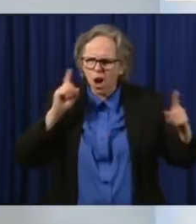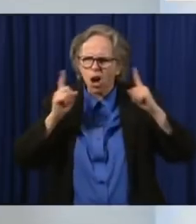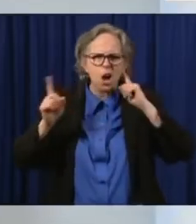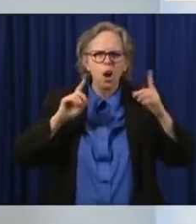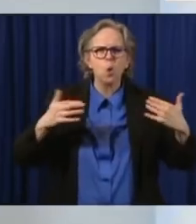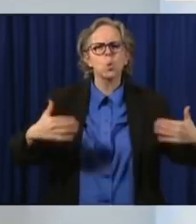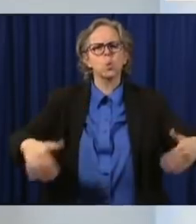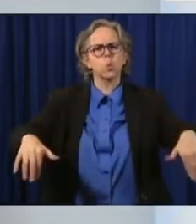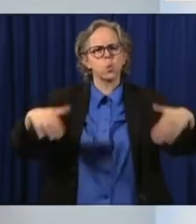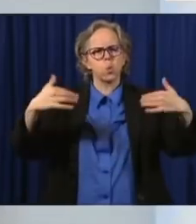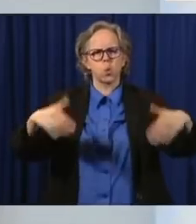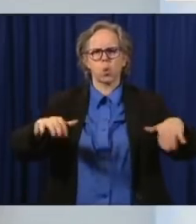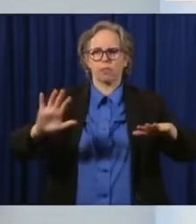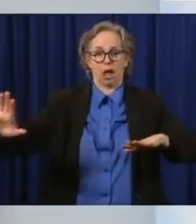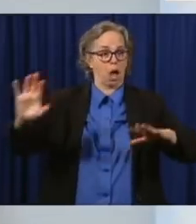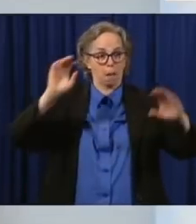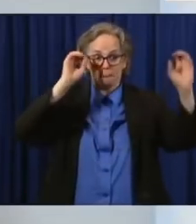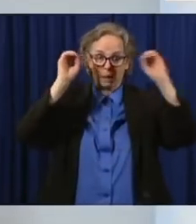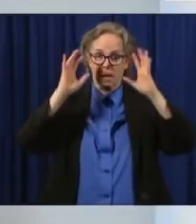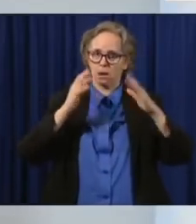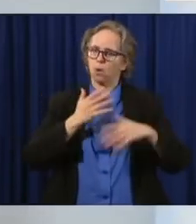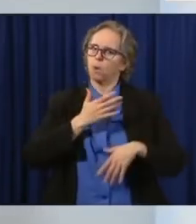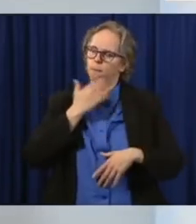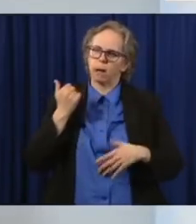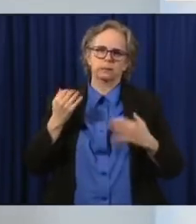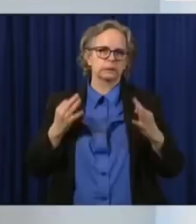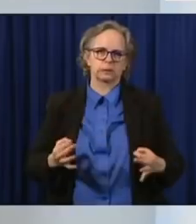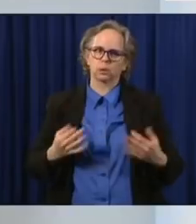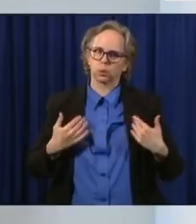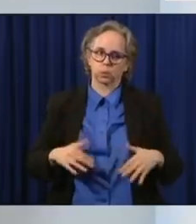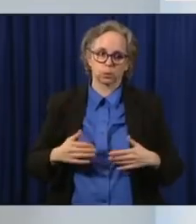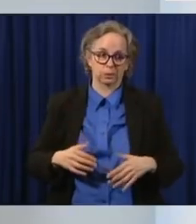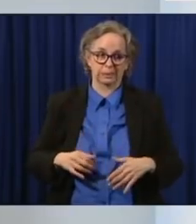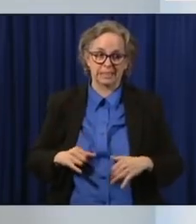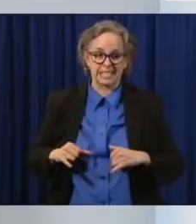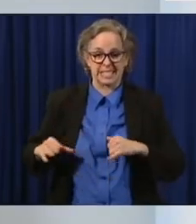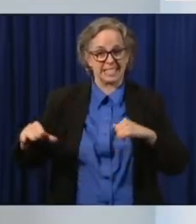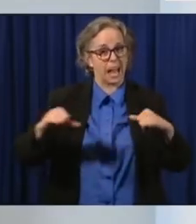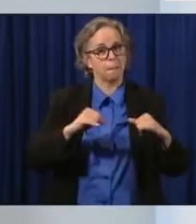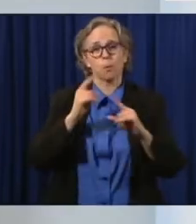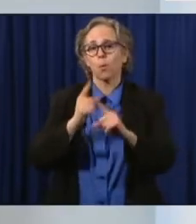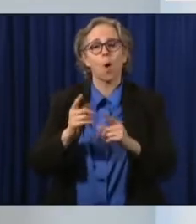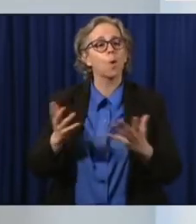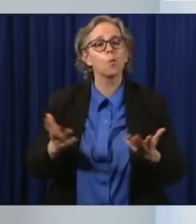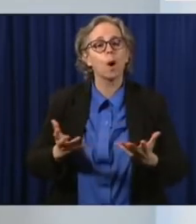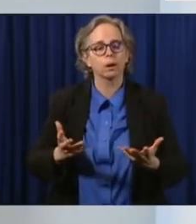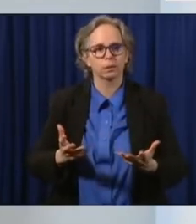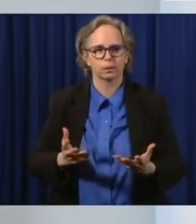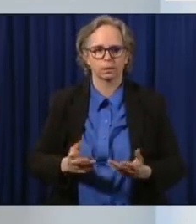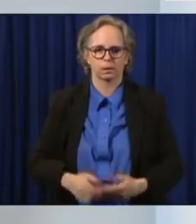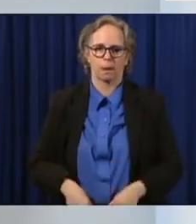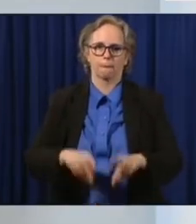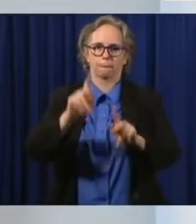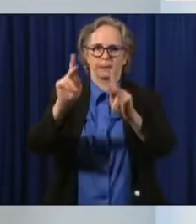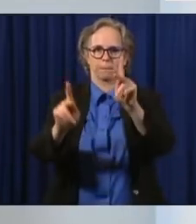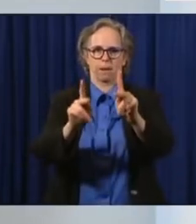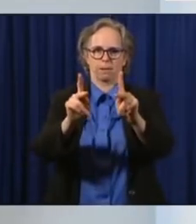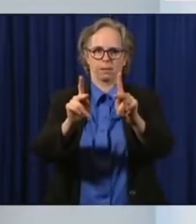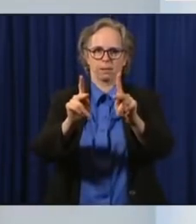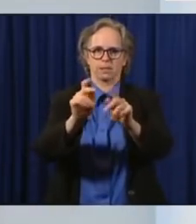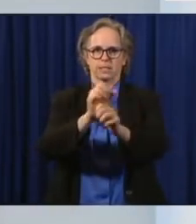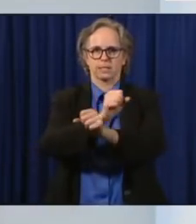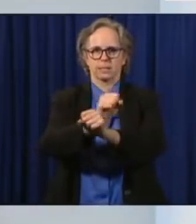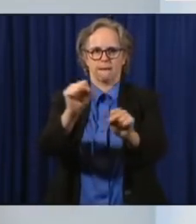keeping employees and customers safe and to rebuild confidence. And over